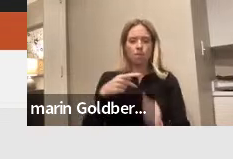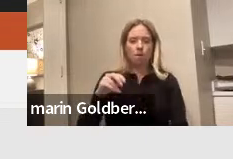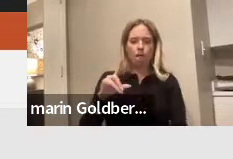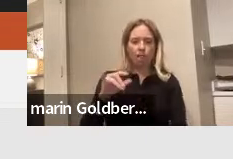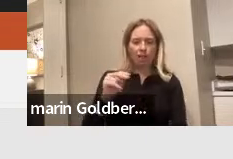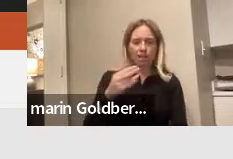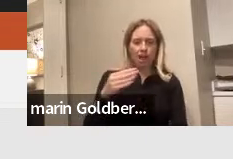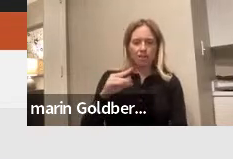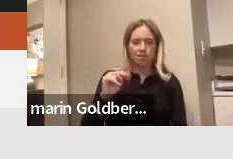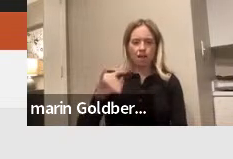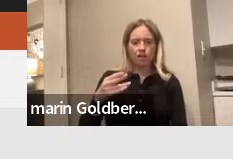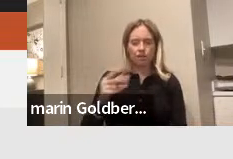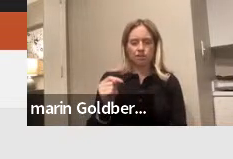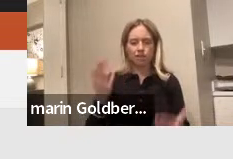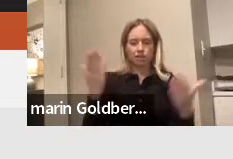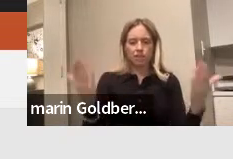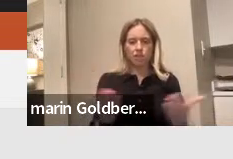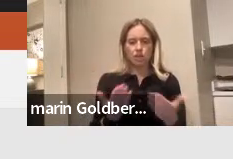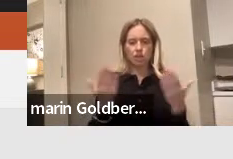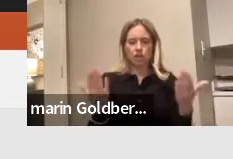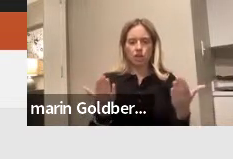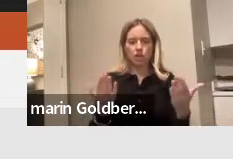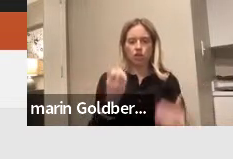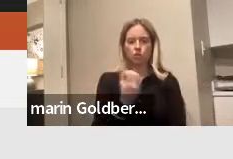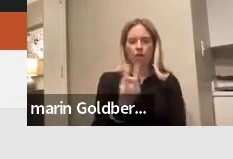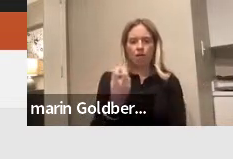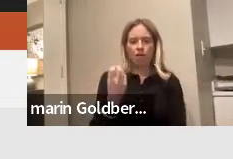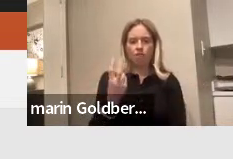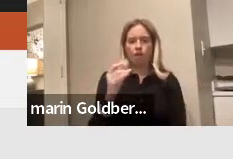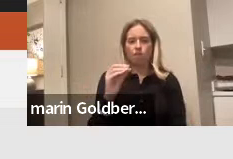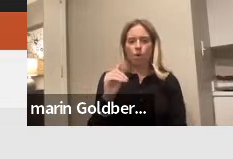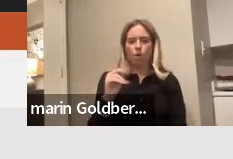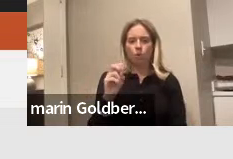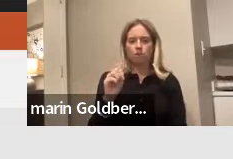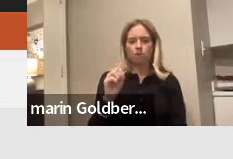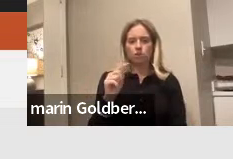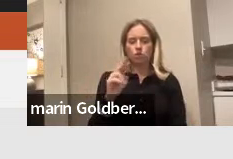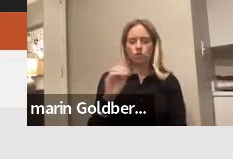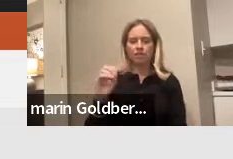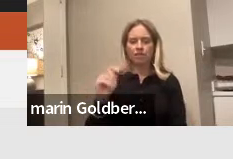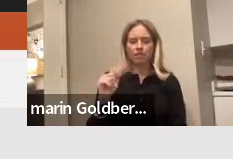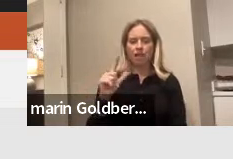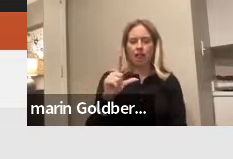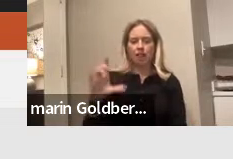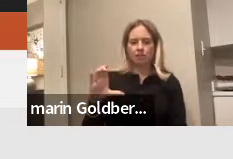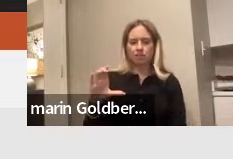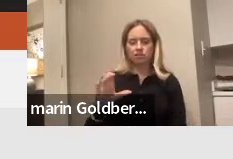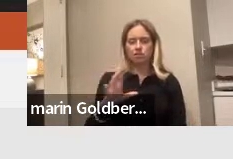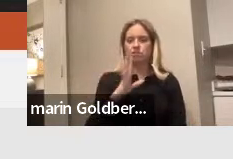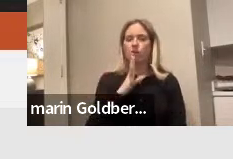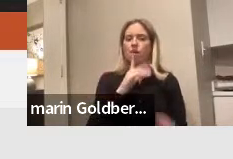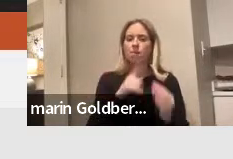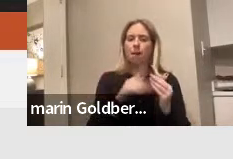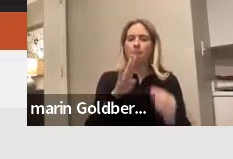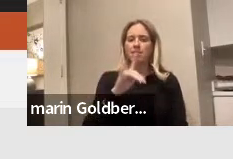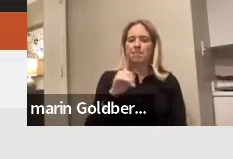the applicant 1212 Oates Street LLC. Here talking about BZA case